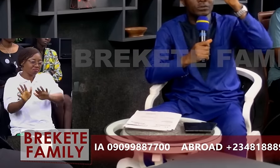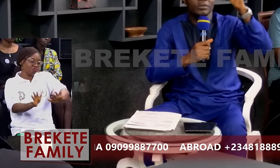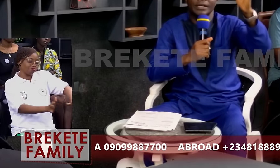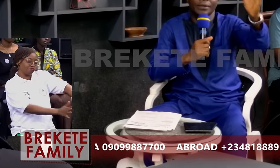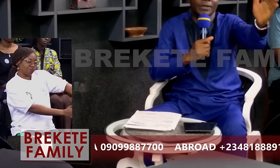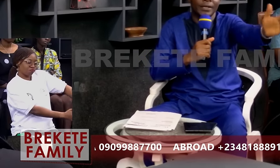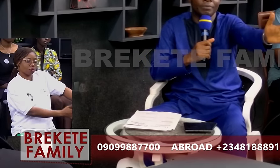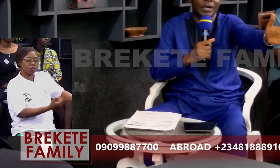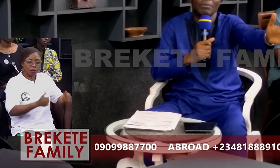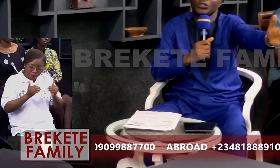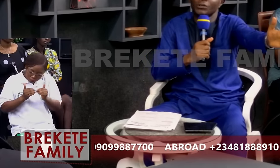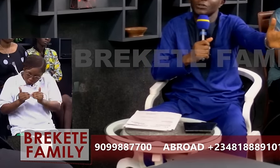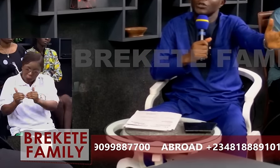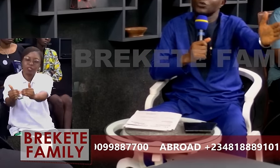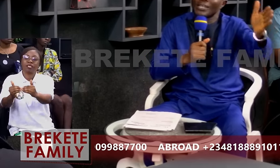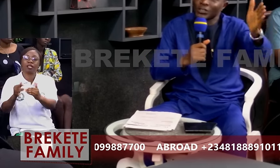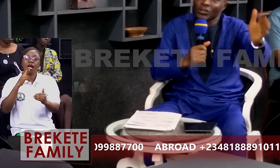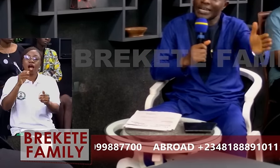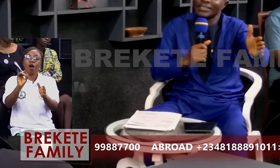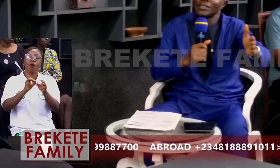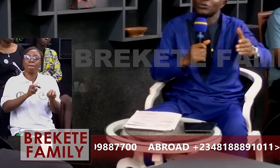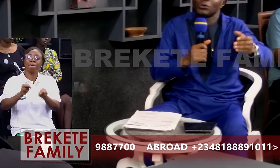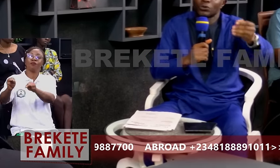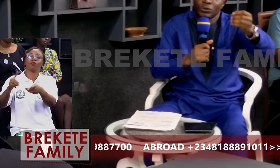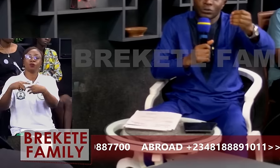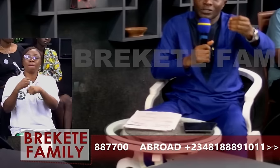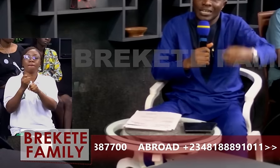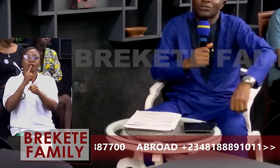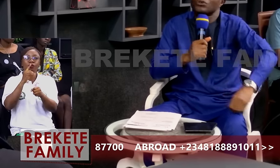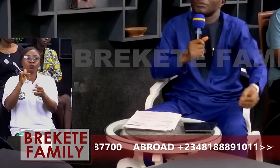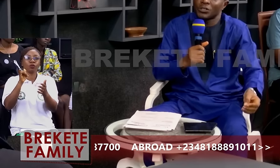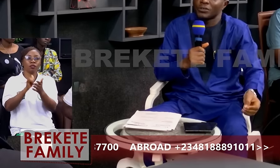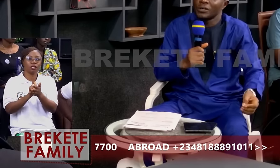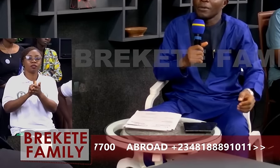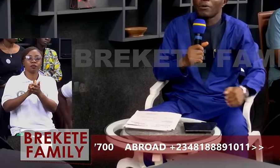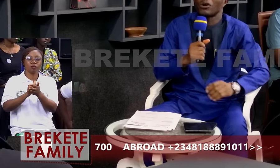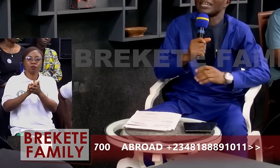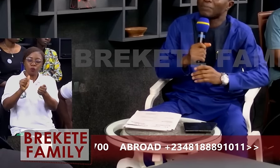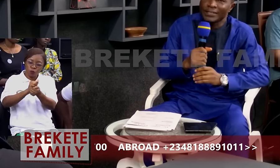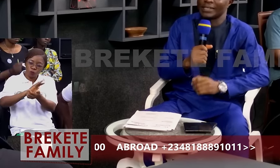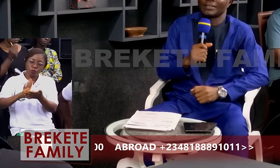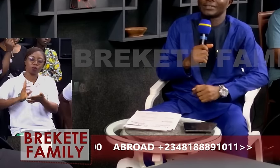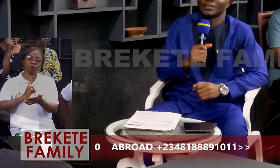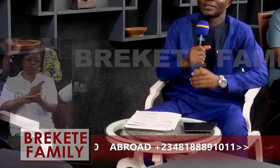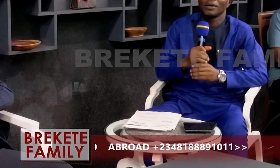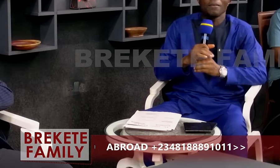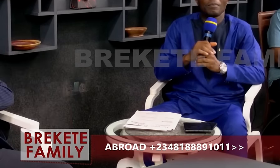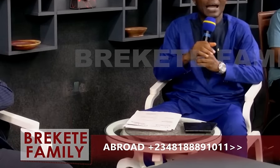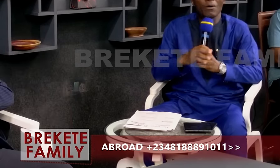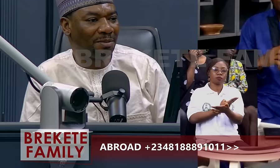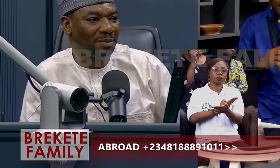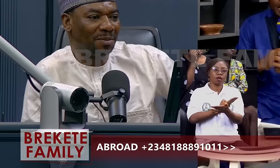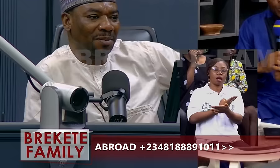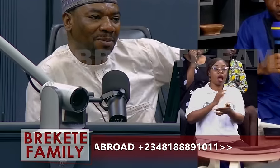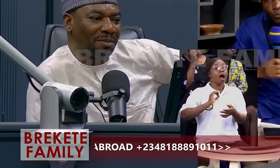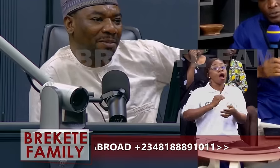own mission to ensure that, to try to rubbish us. But Honorable President,